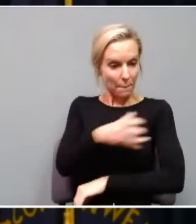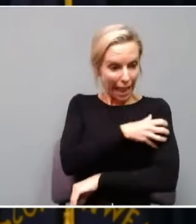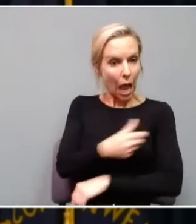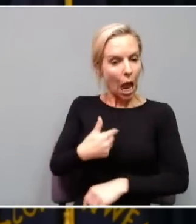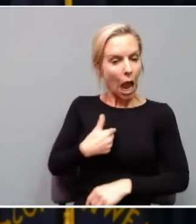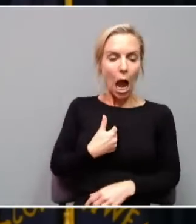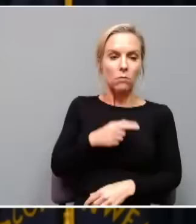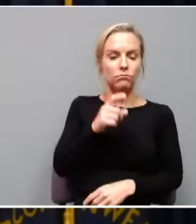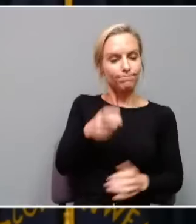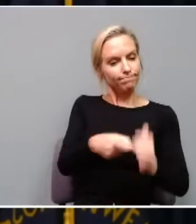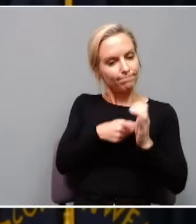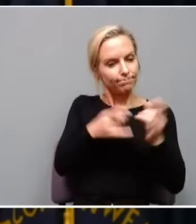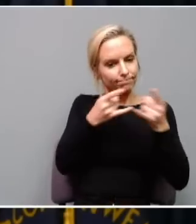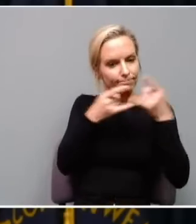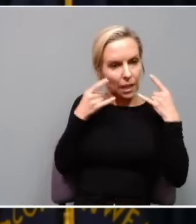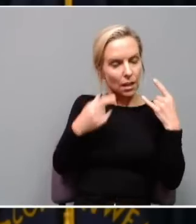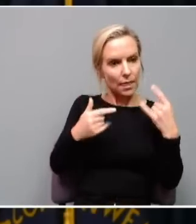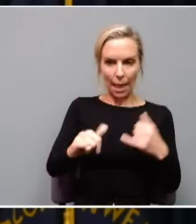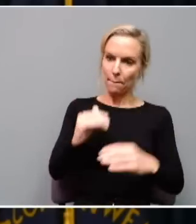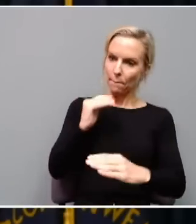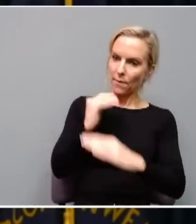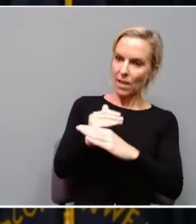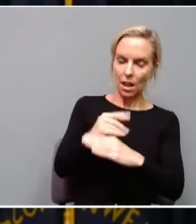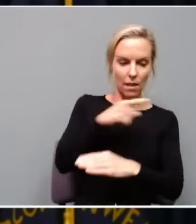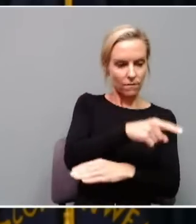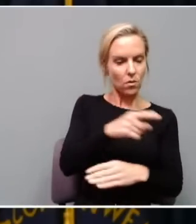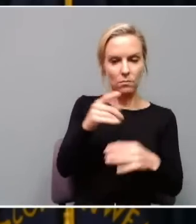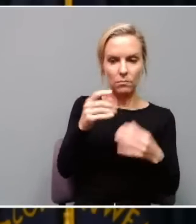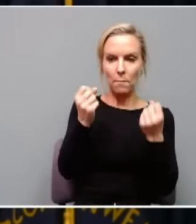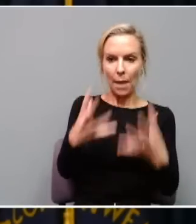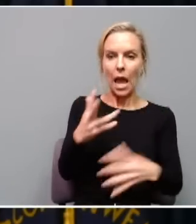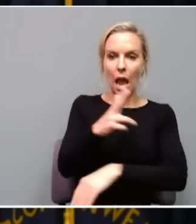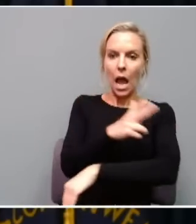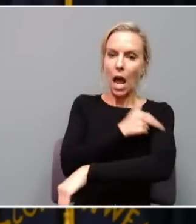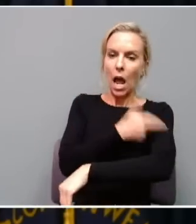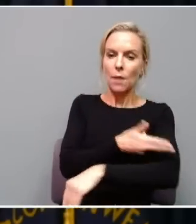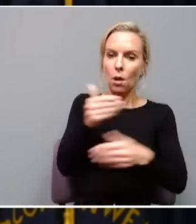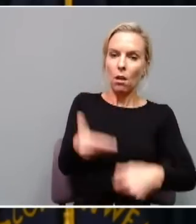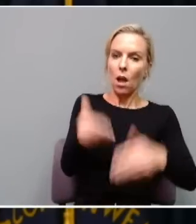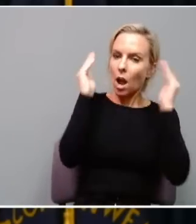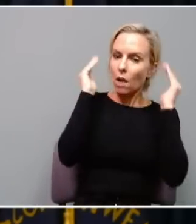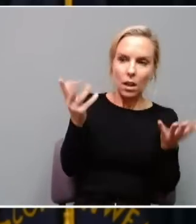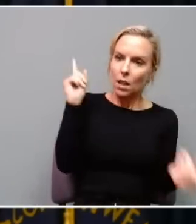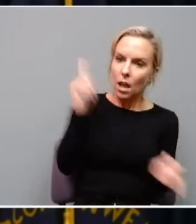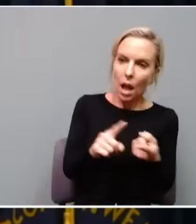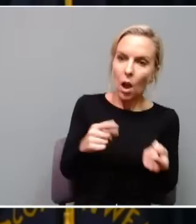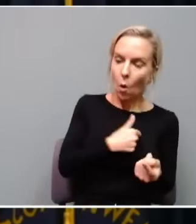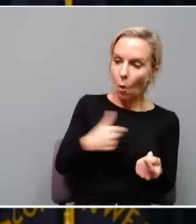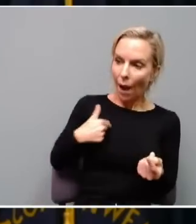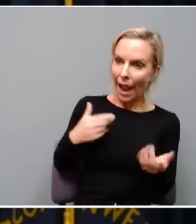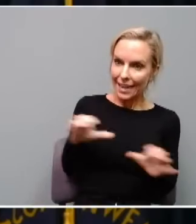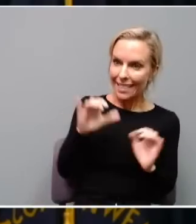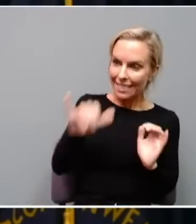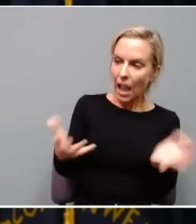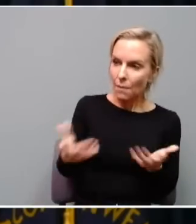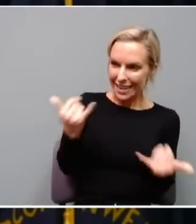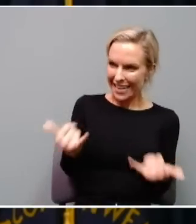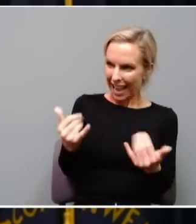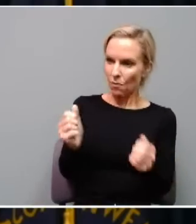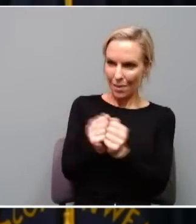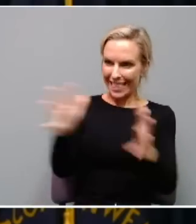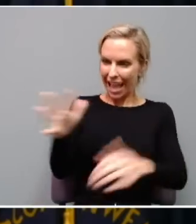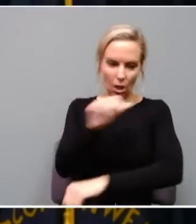being overrun. We were one of the only states that could say we had never experienced that. But now without that authority, look at what's happening.